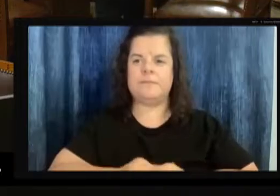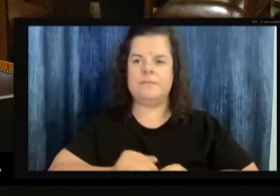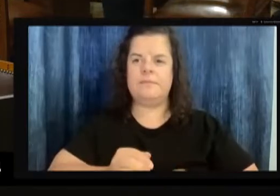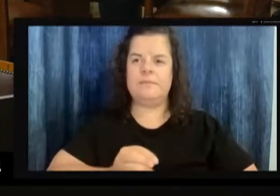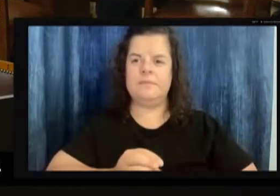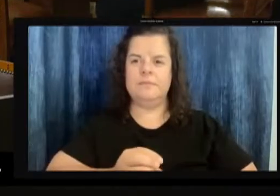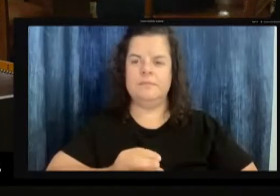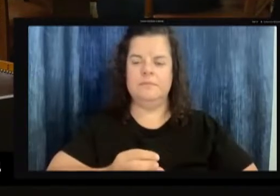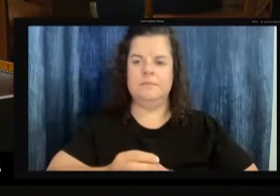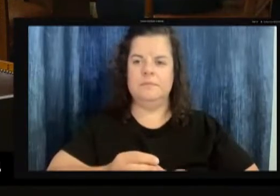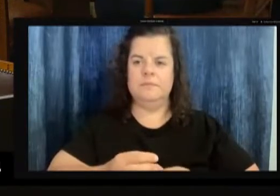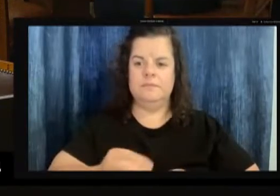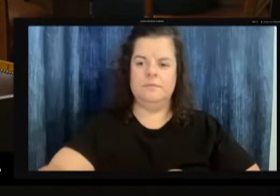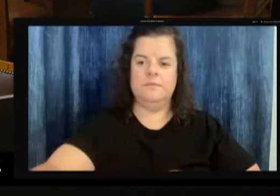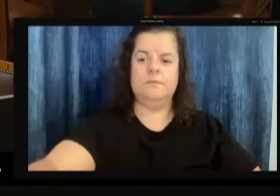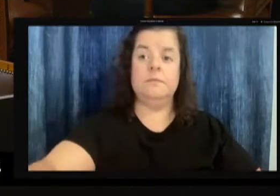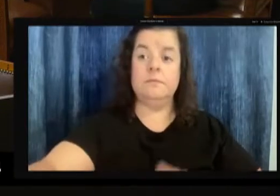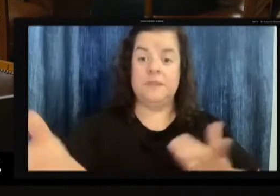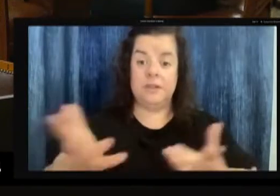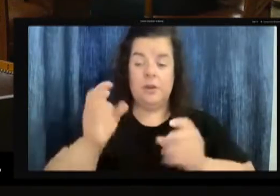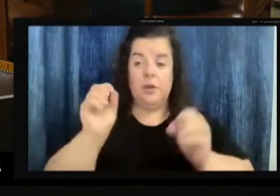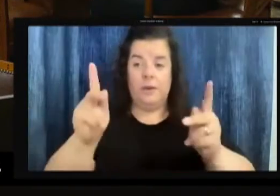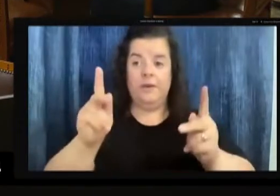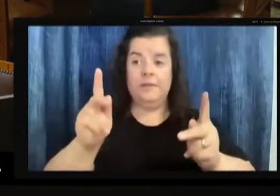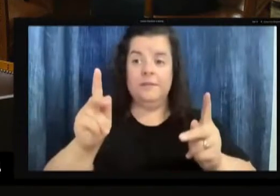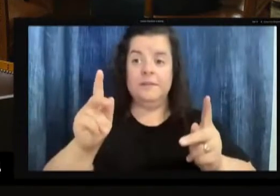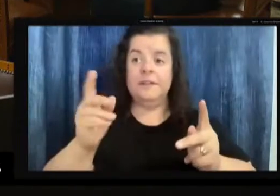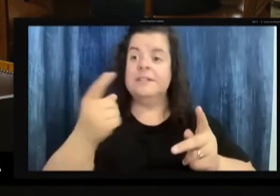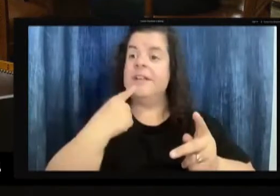Oh, is this okay? Yes. Okay. Give us your name,